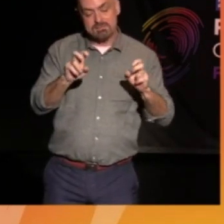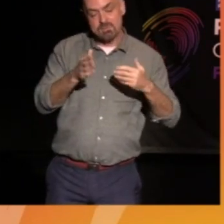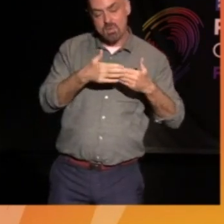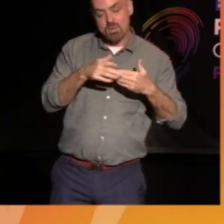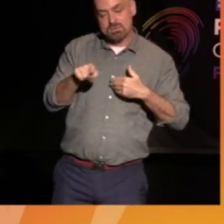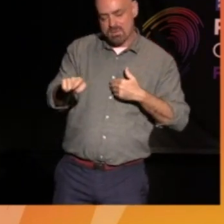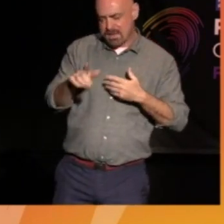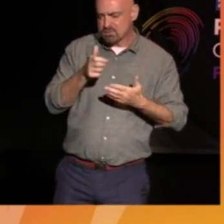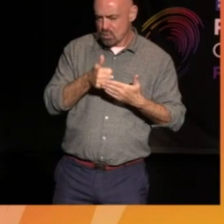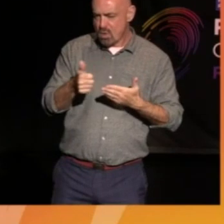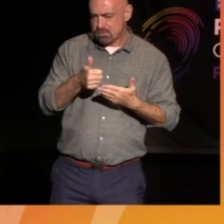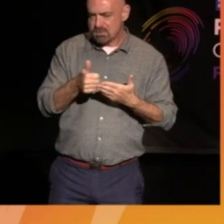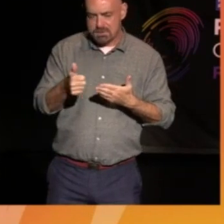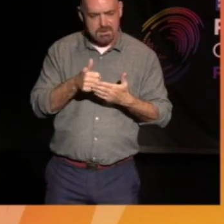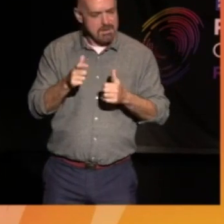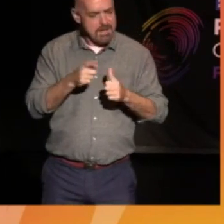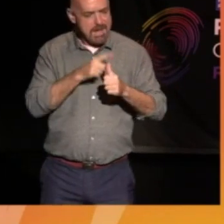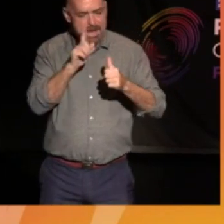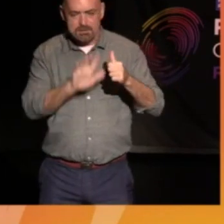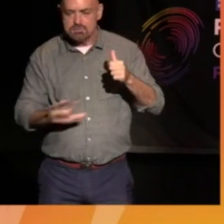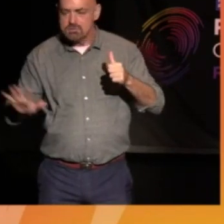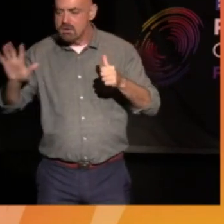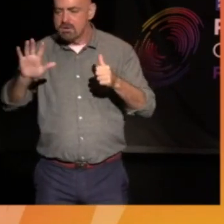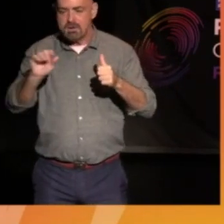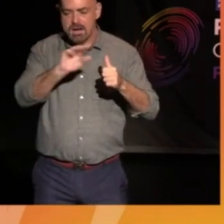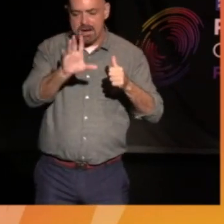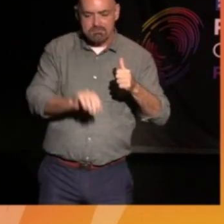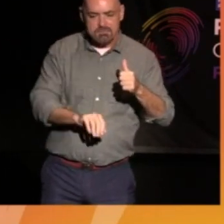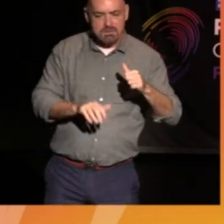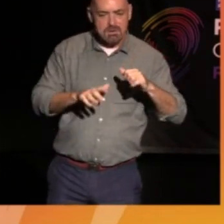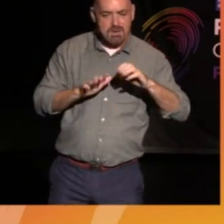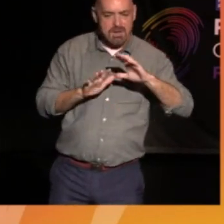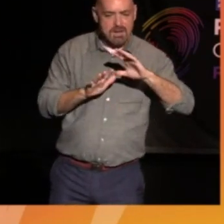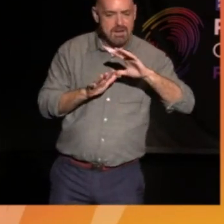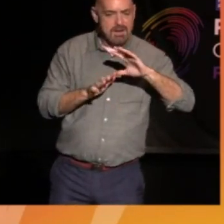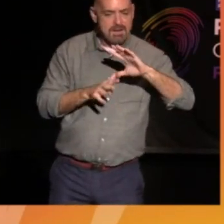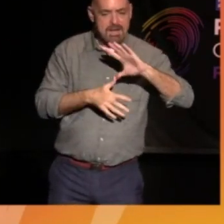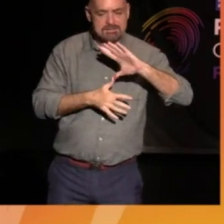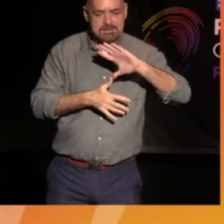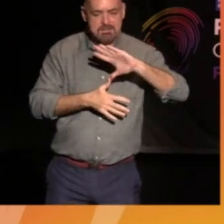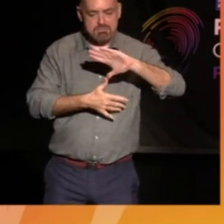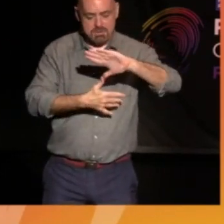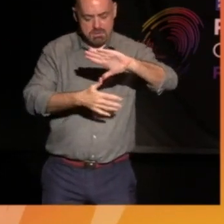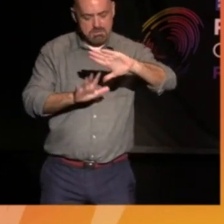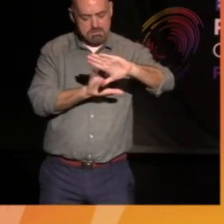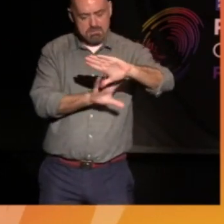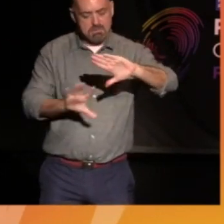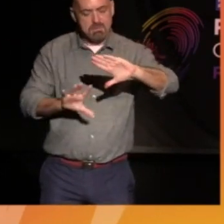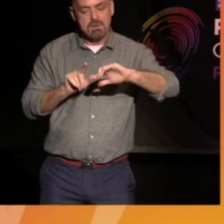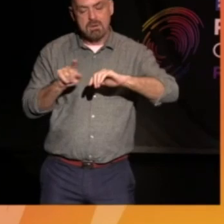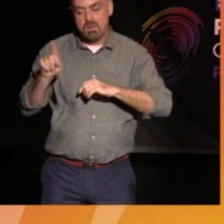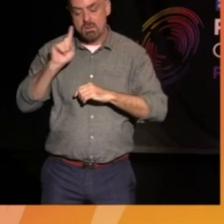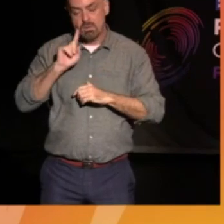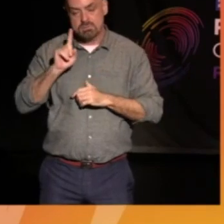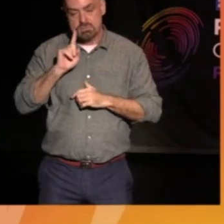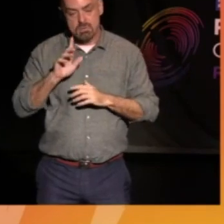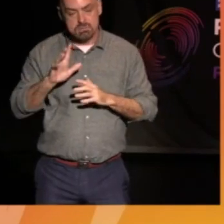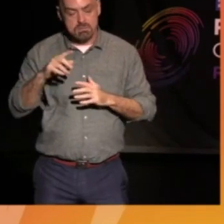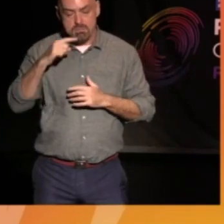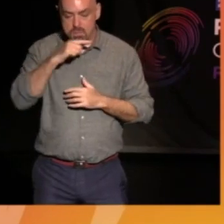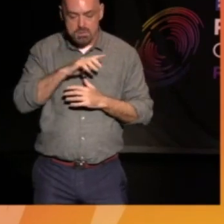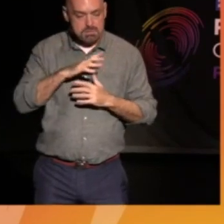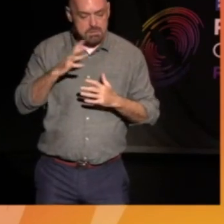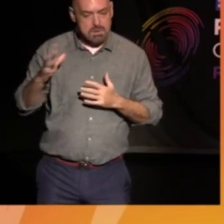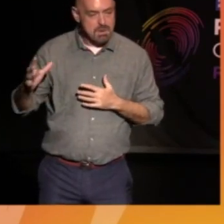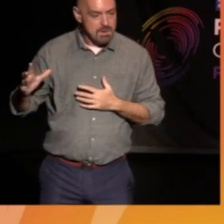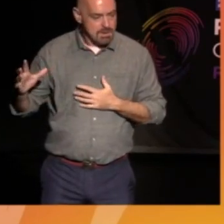common in Asia, Africa, Latin America. Even sometimes these girls or boys are taken